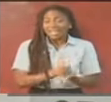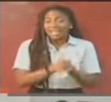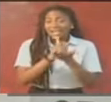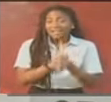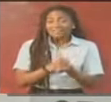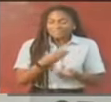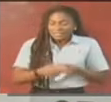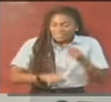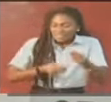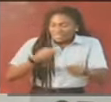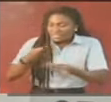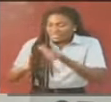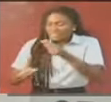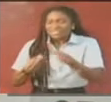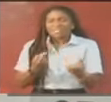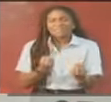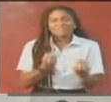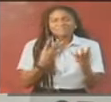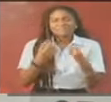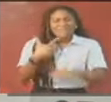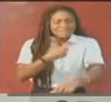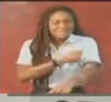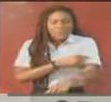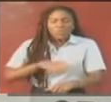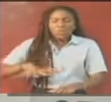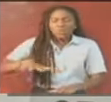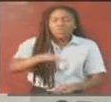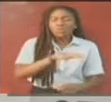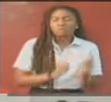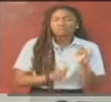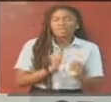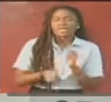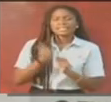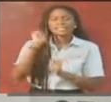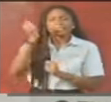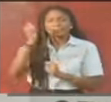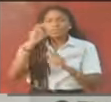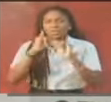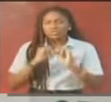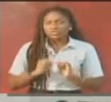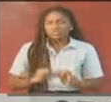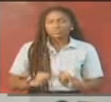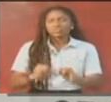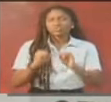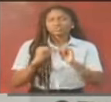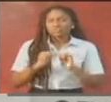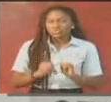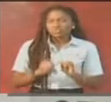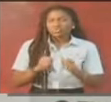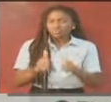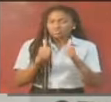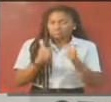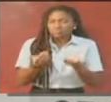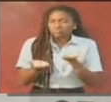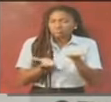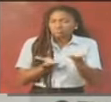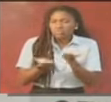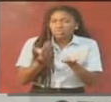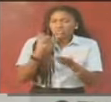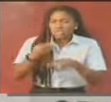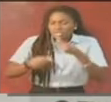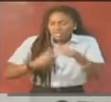mass vaccination sites throughout Trinidad and Tobago to continue to provide excellent service to the general